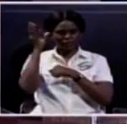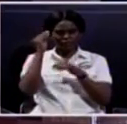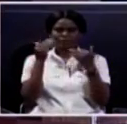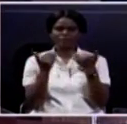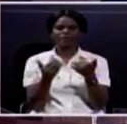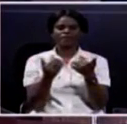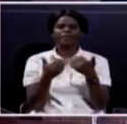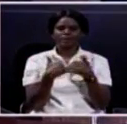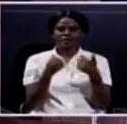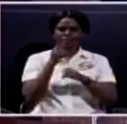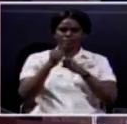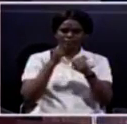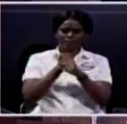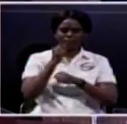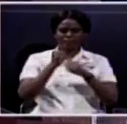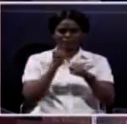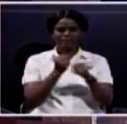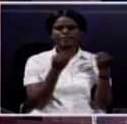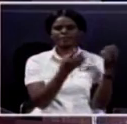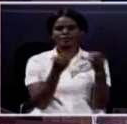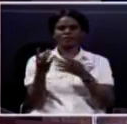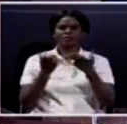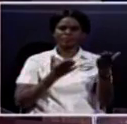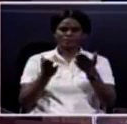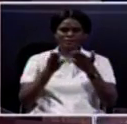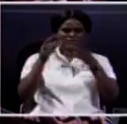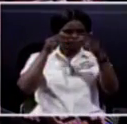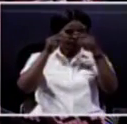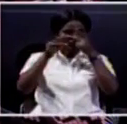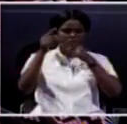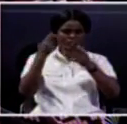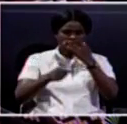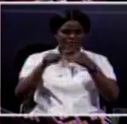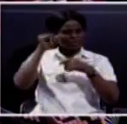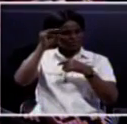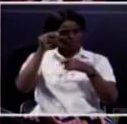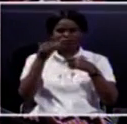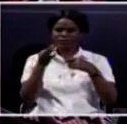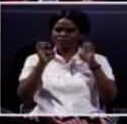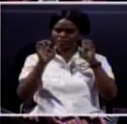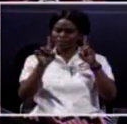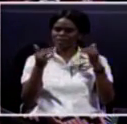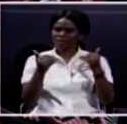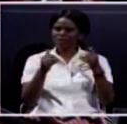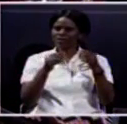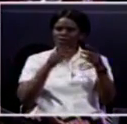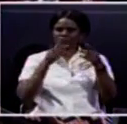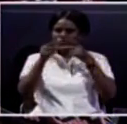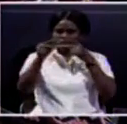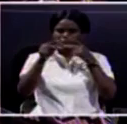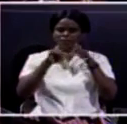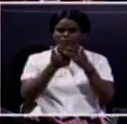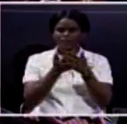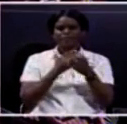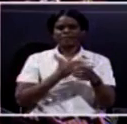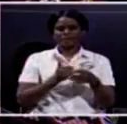coming with so many years of service, what is your vision? Where do you want to see the Ministry of Education? Very good. I would like to